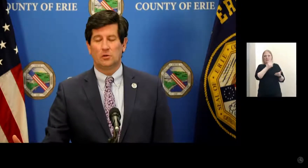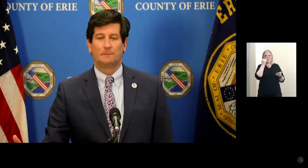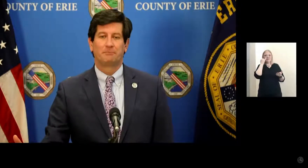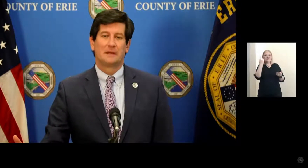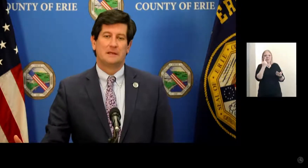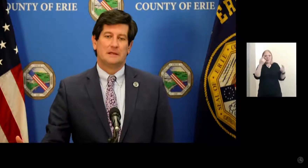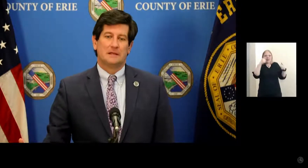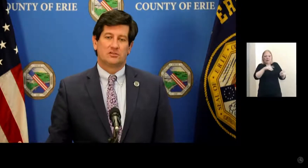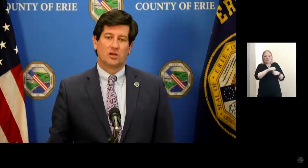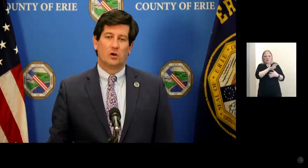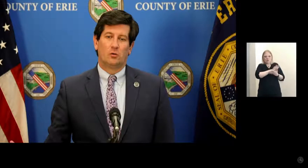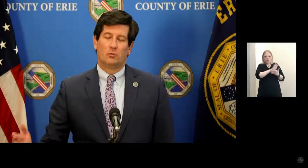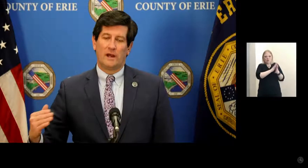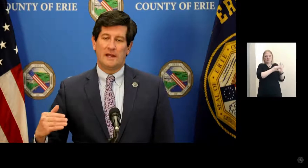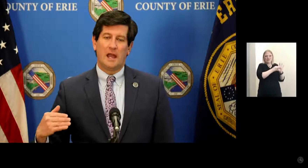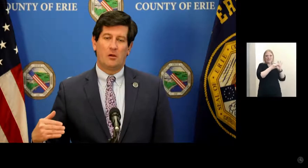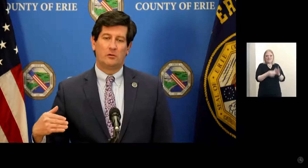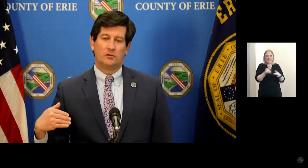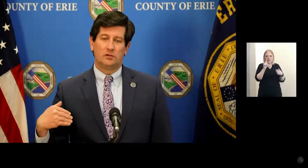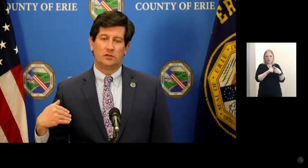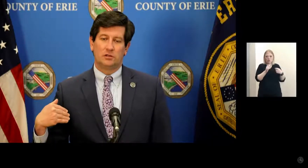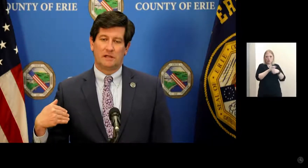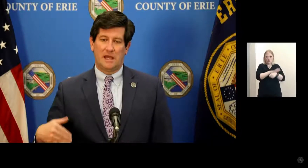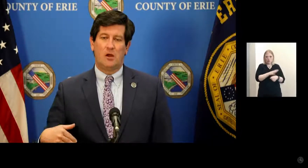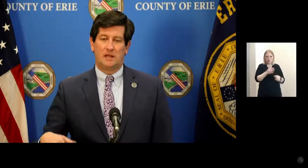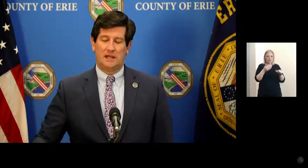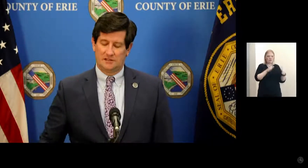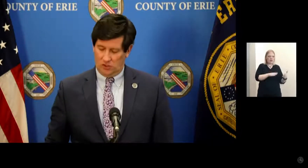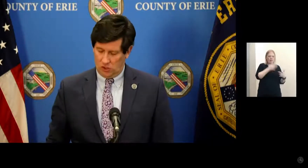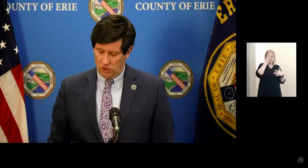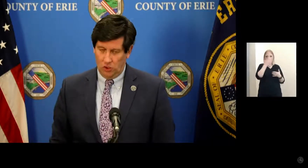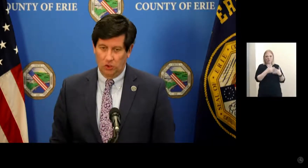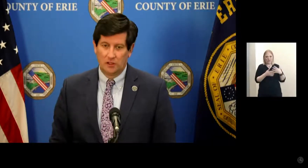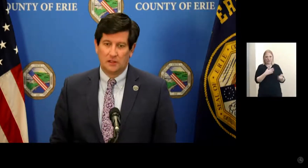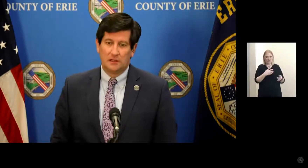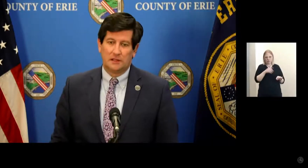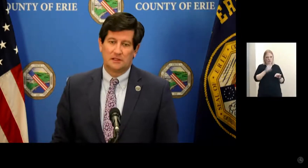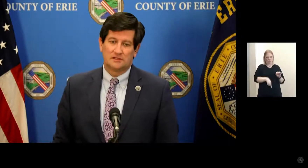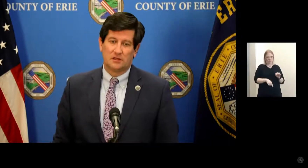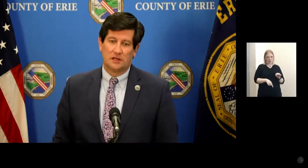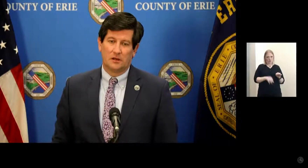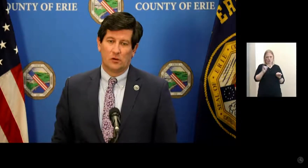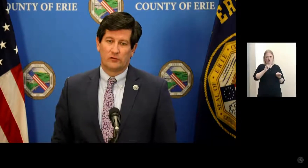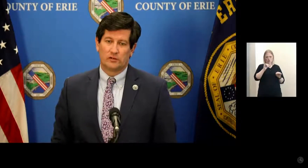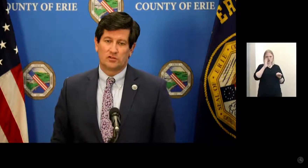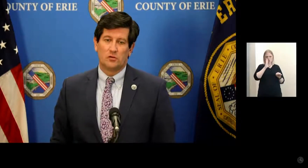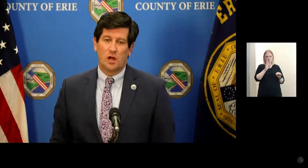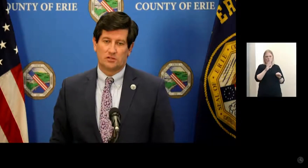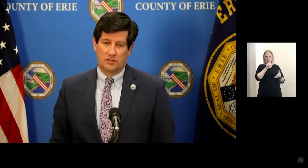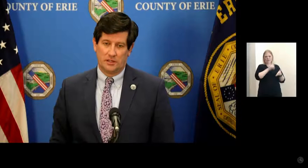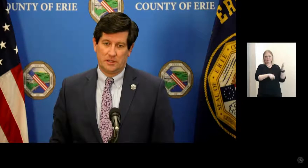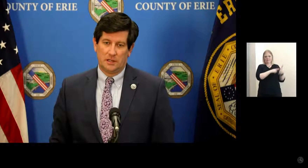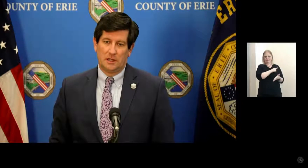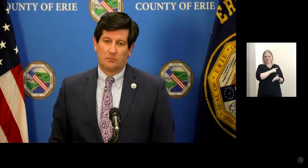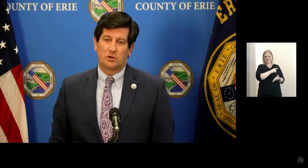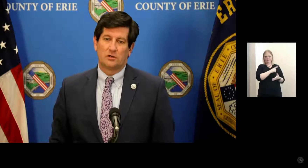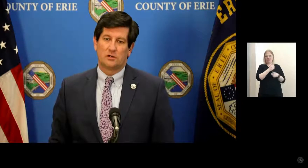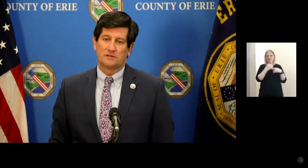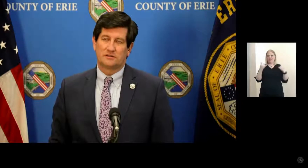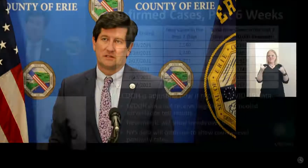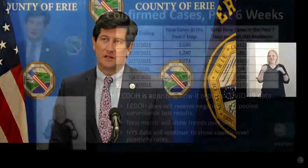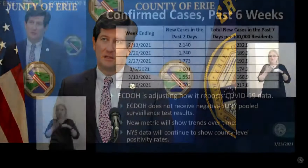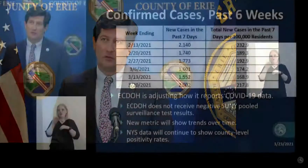school. So right now, Erie County as a whole is over 200